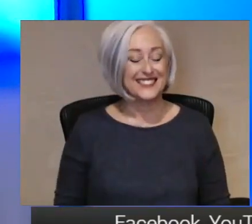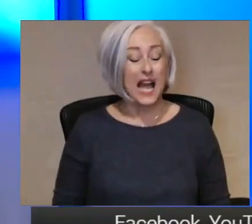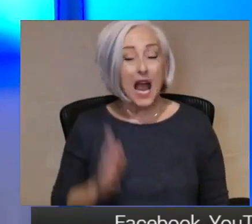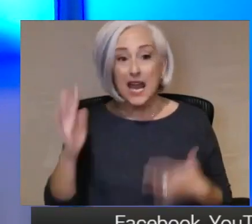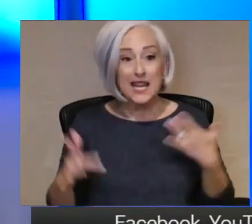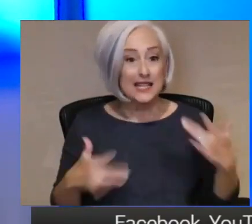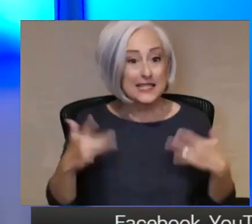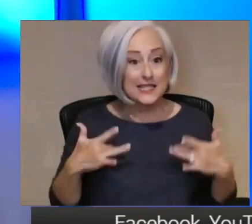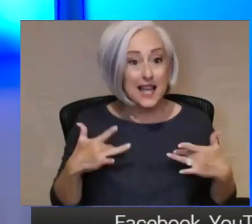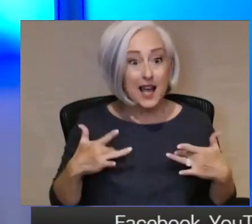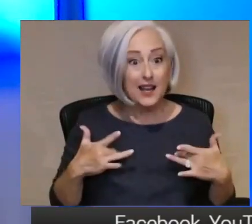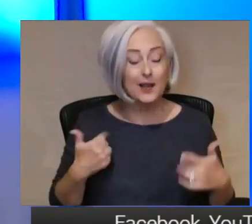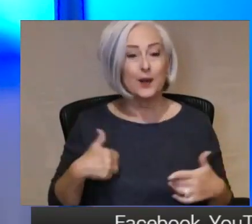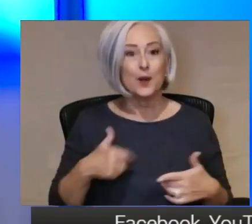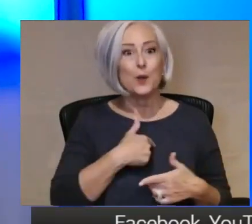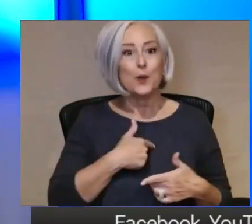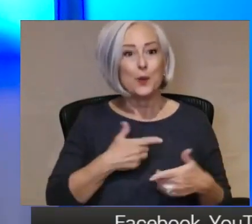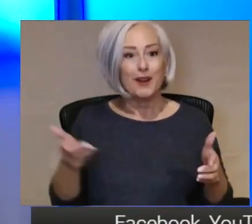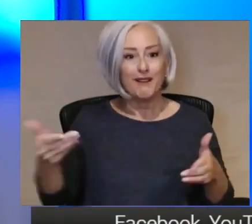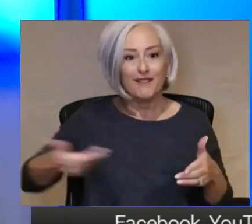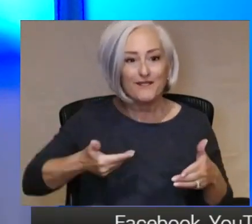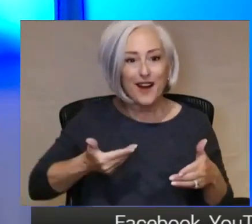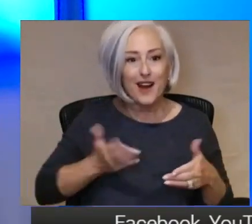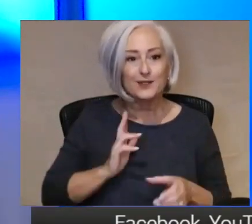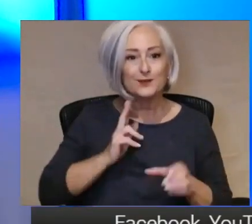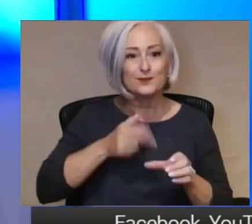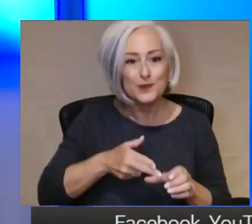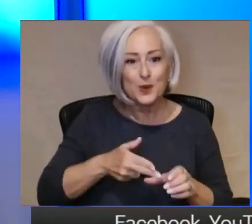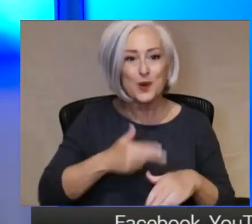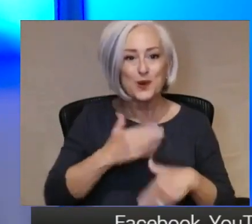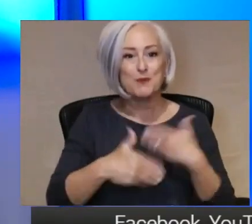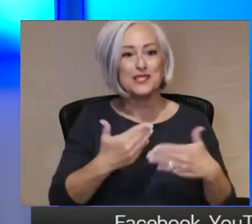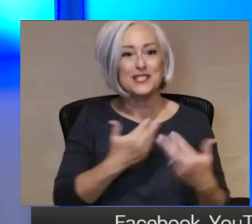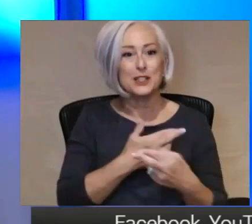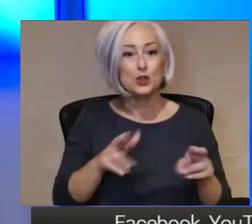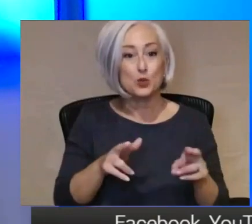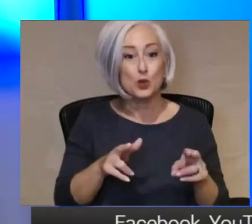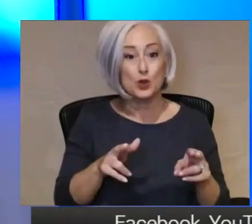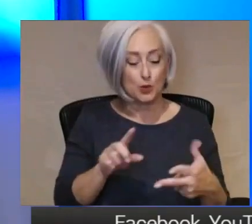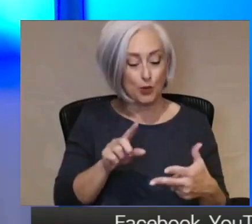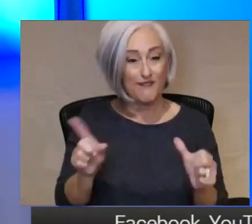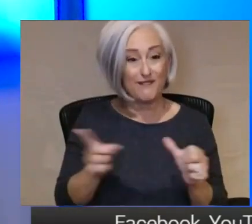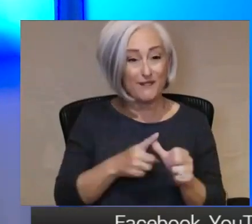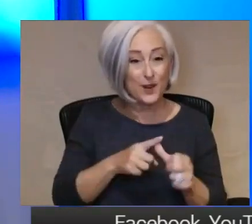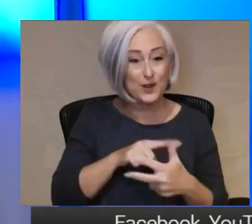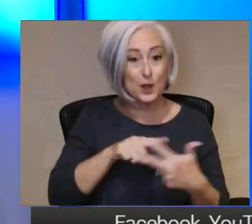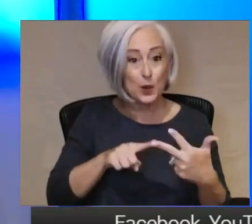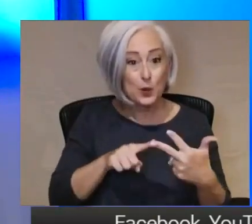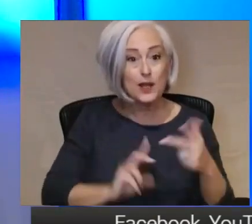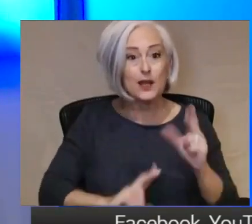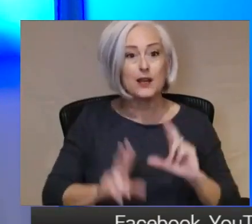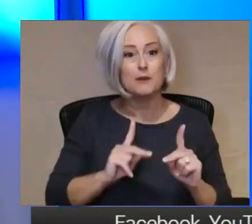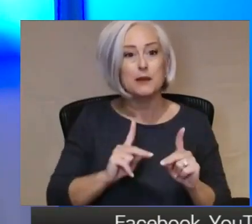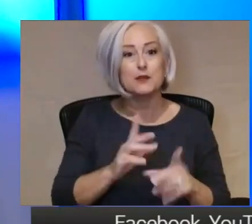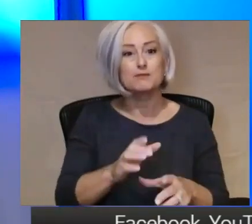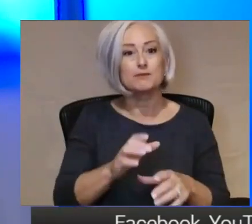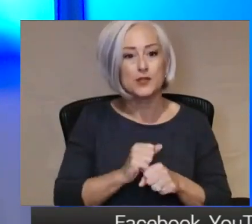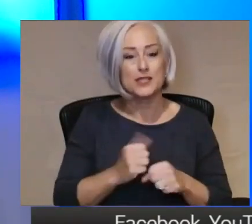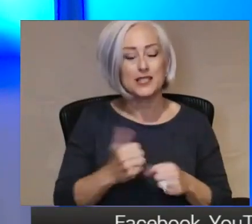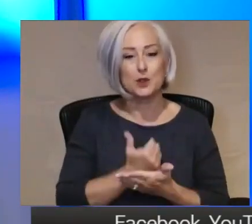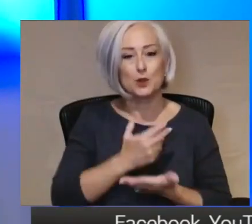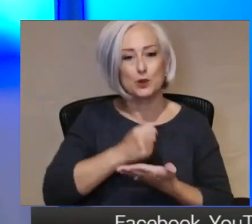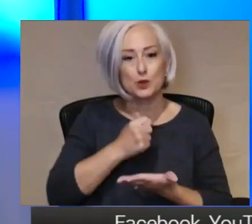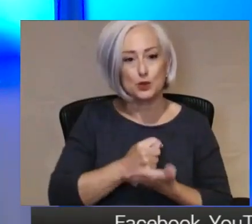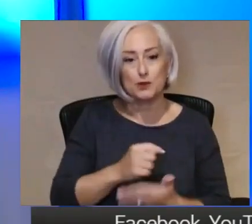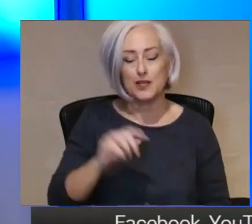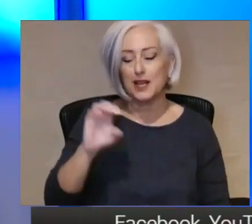into the procedure room when the first three patients received this novel treatment called Exablate Neuro. Previously,